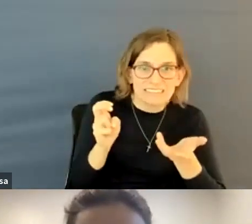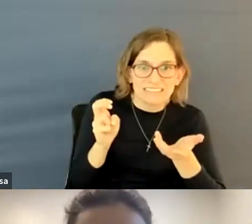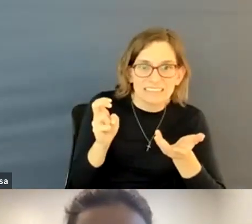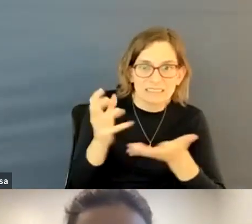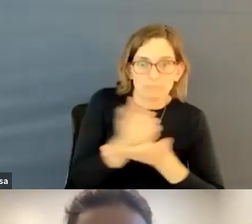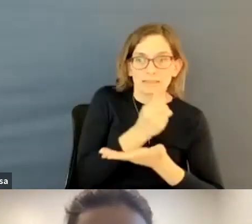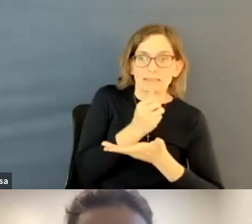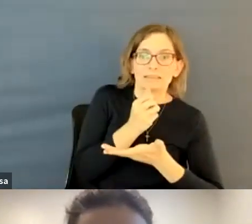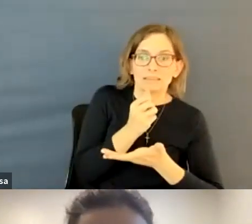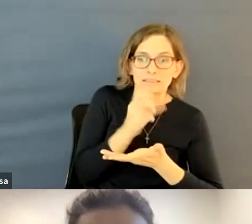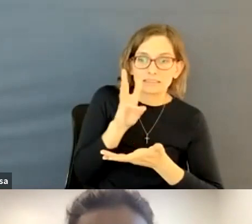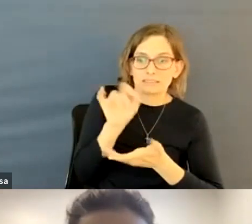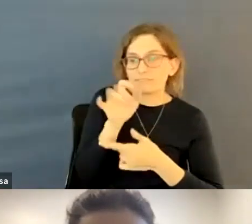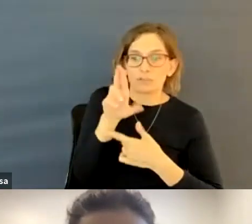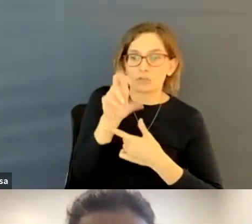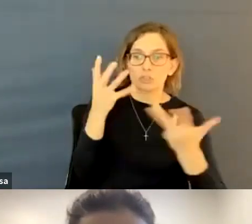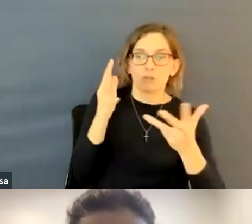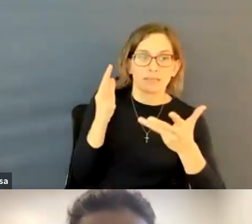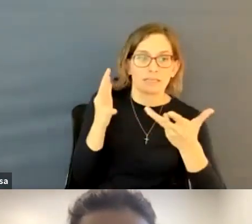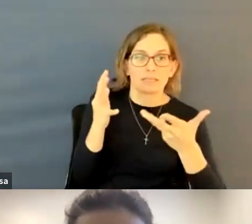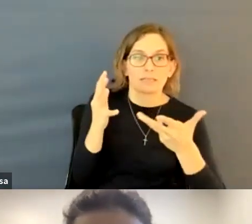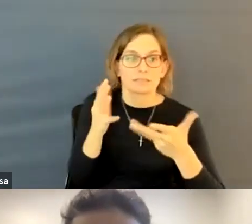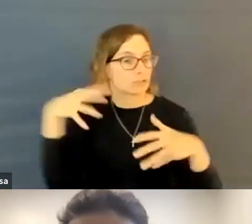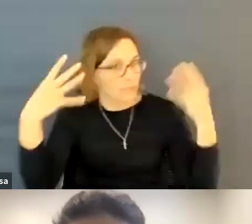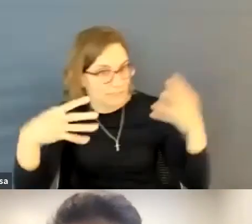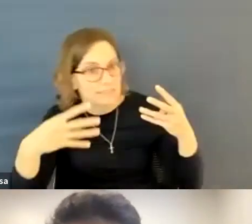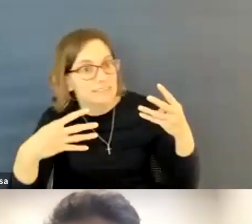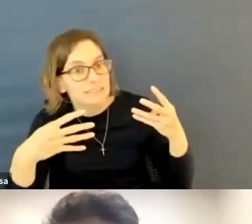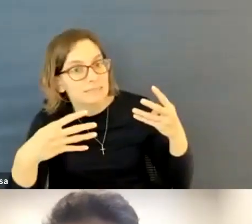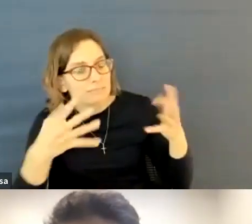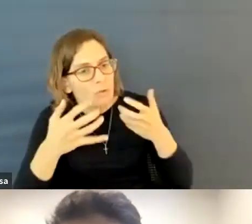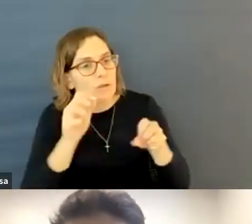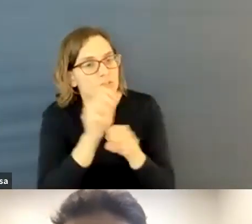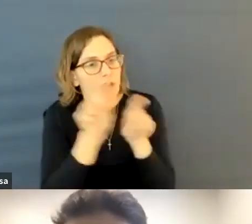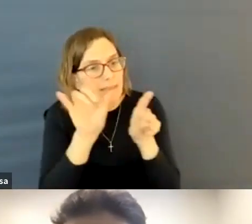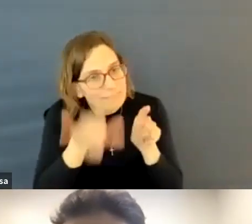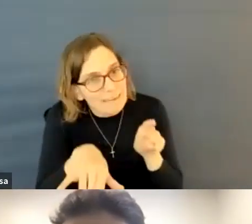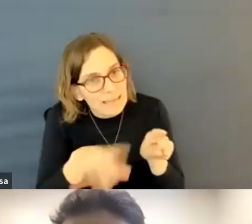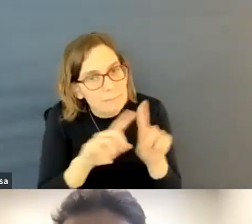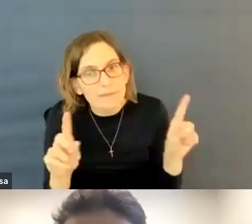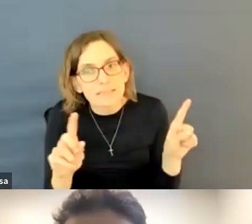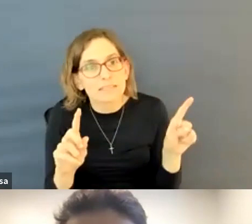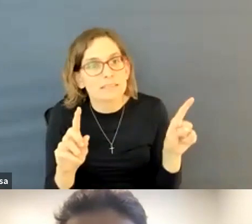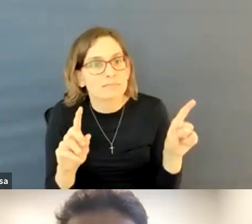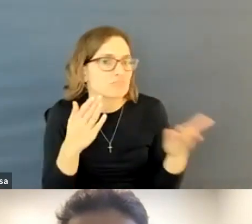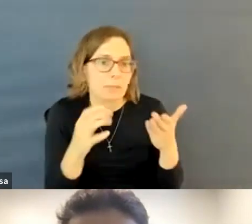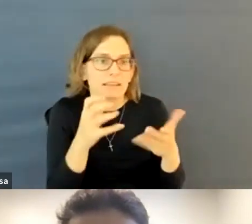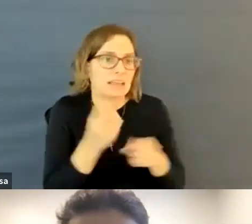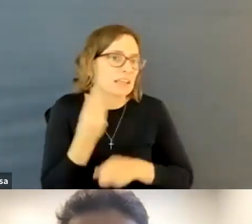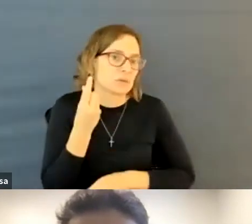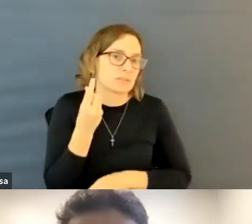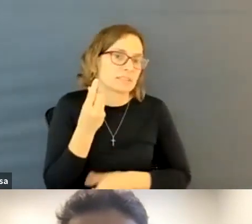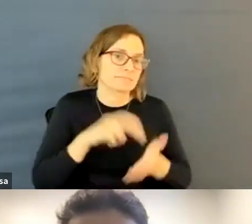making 6 figures a year too. That's crazy. I want a job like that, but probably wouldn't get one.